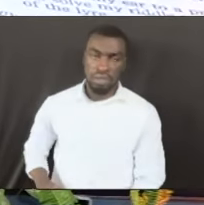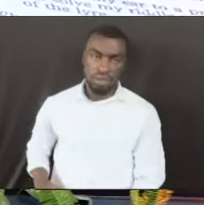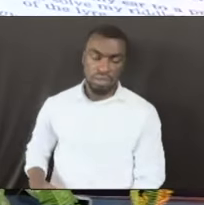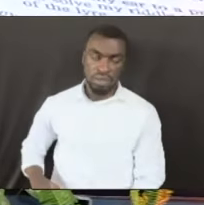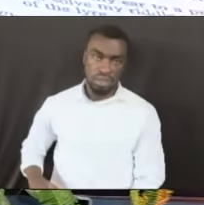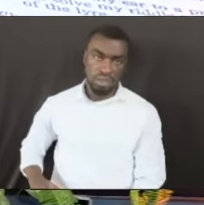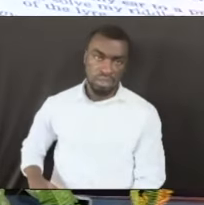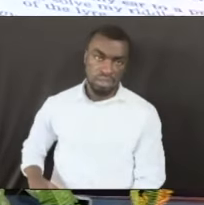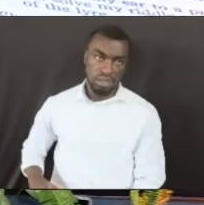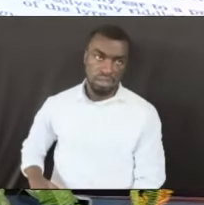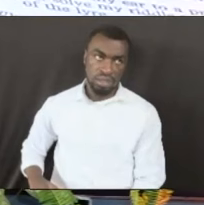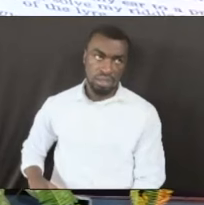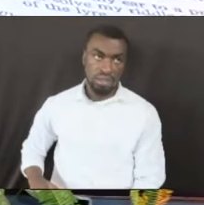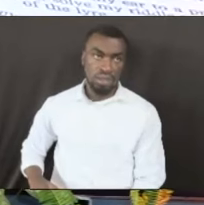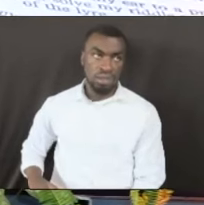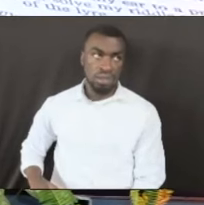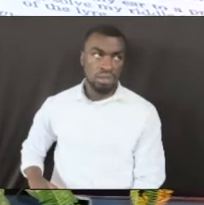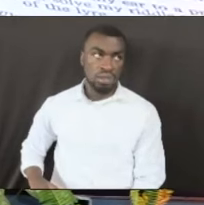Bwana,